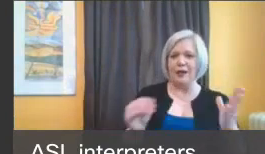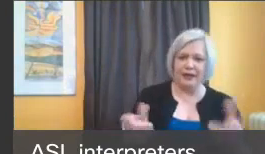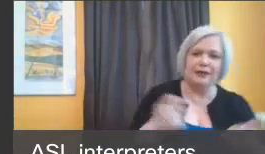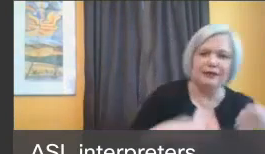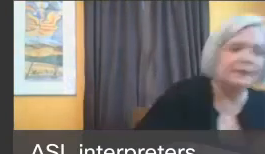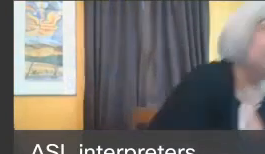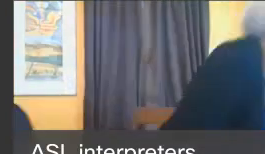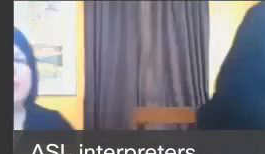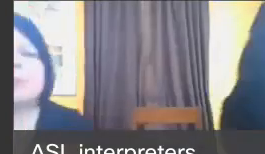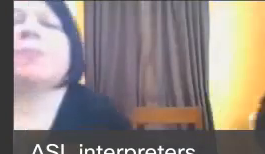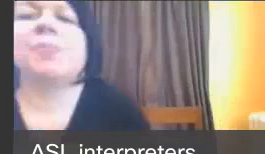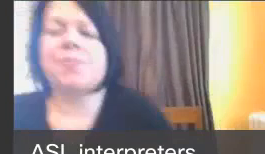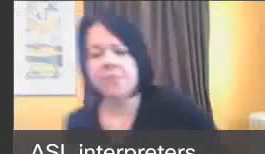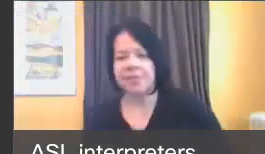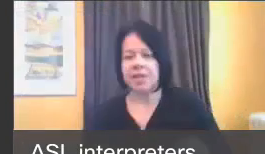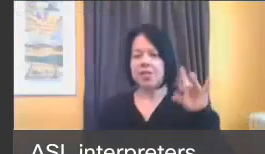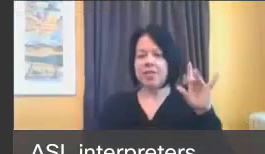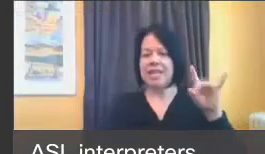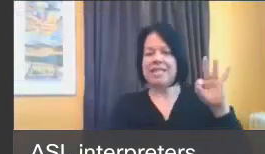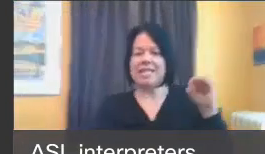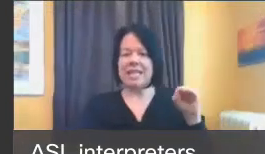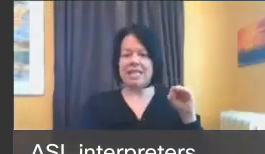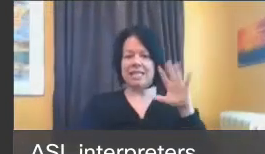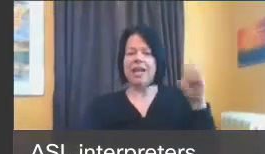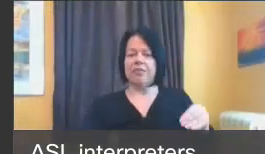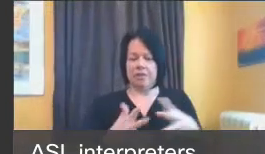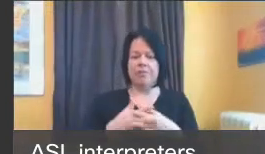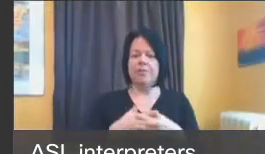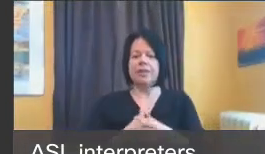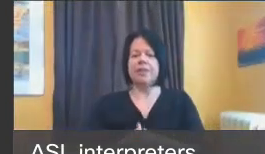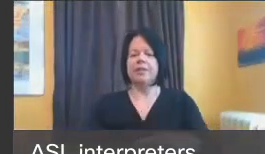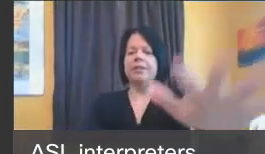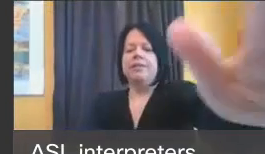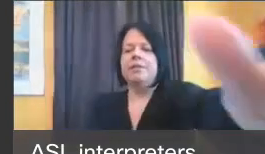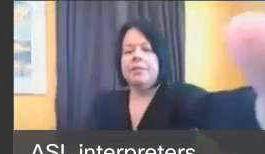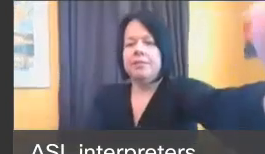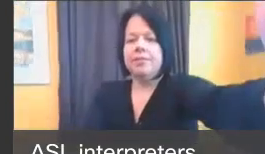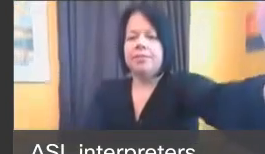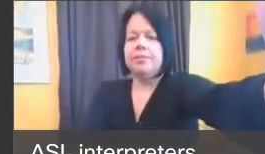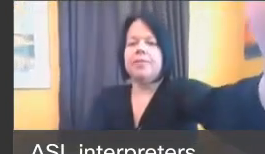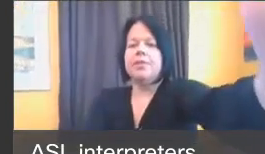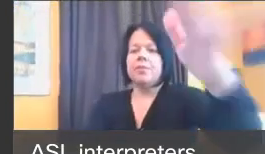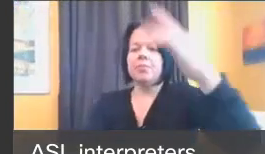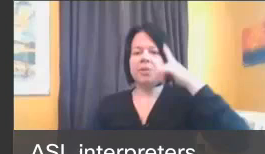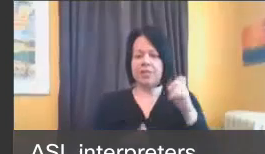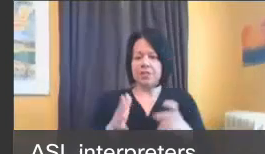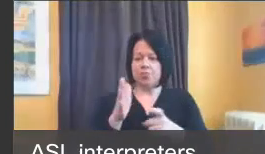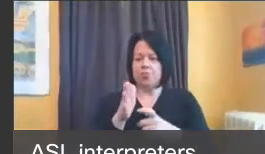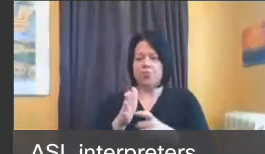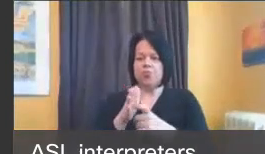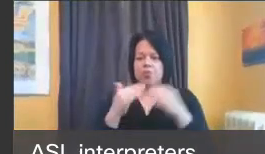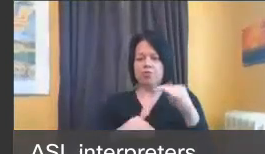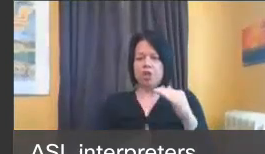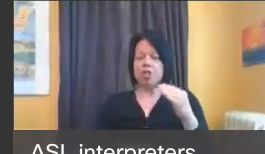the 1890s, African-American turnout dropped over 50 percentage points in 4 years because of these restrictions. The goal now is to pass